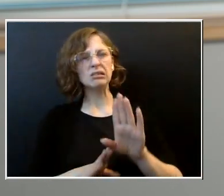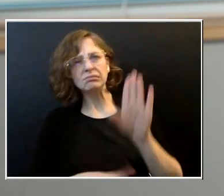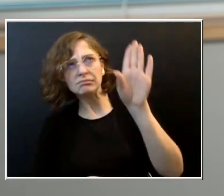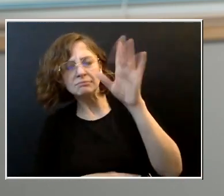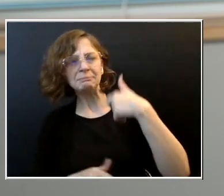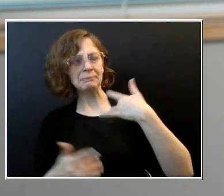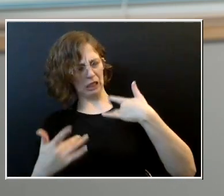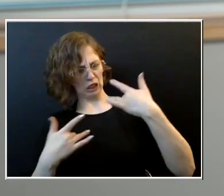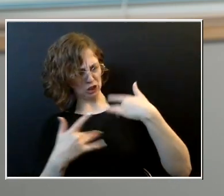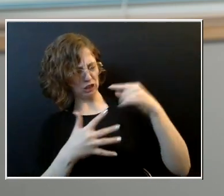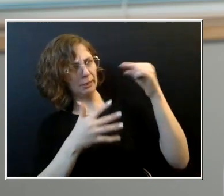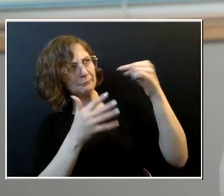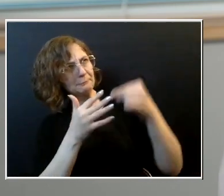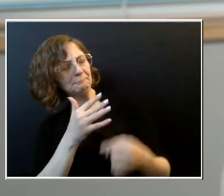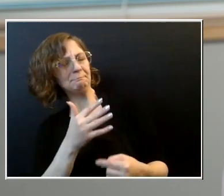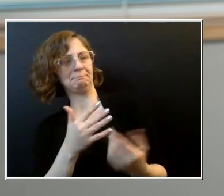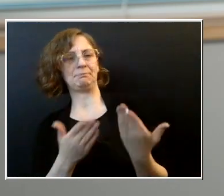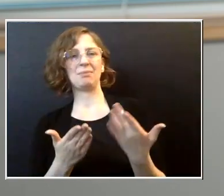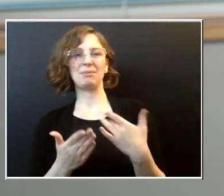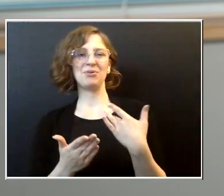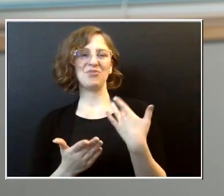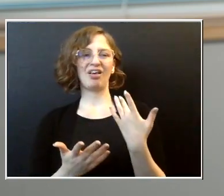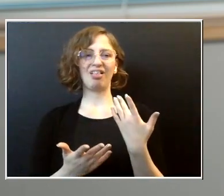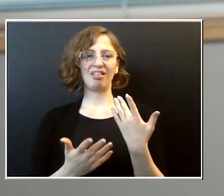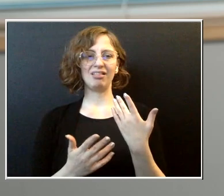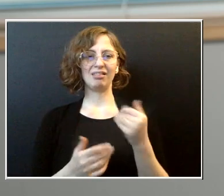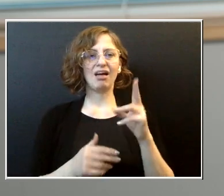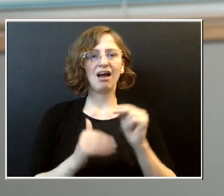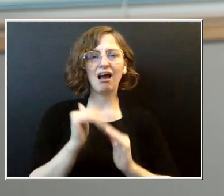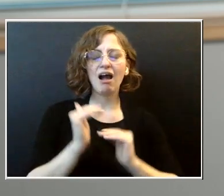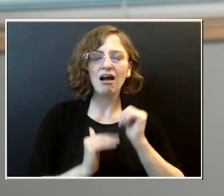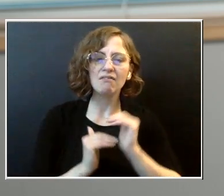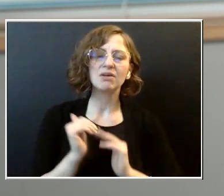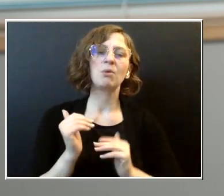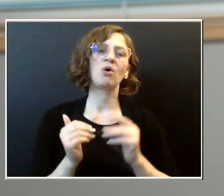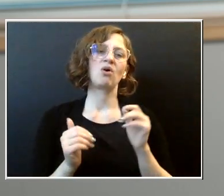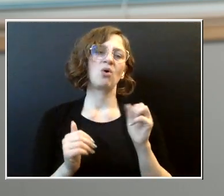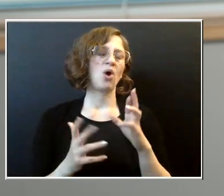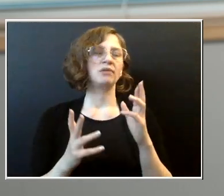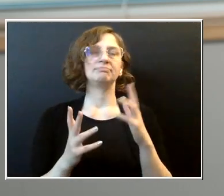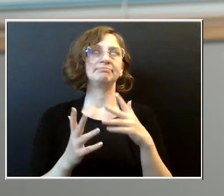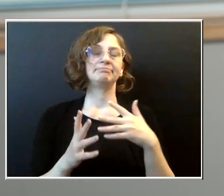feel bad, or you may feel like, whatever. But